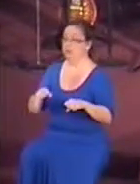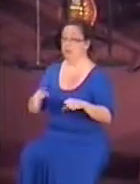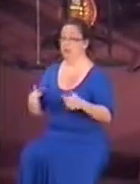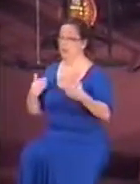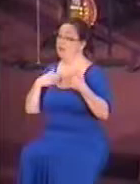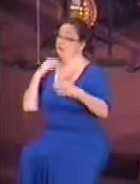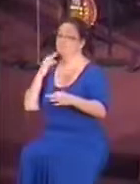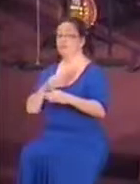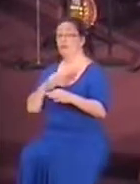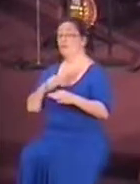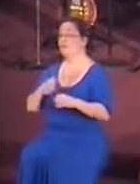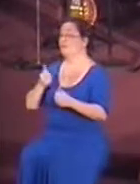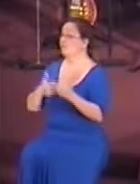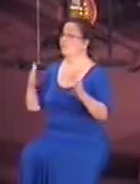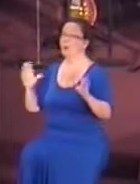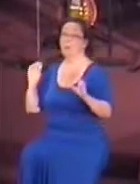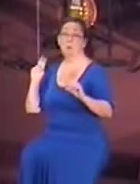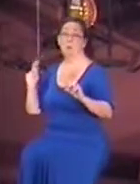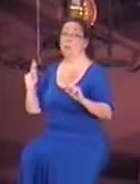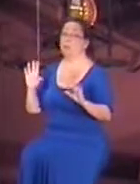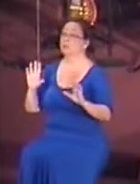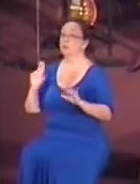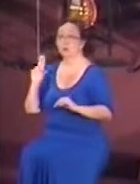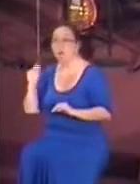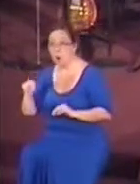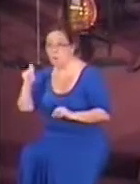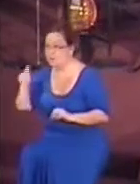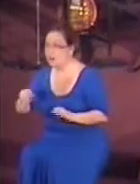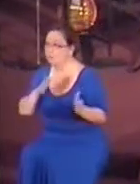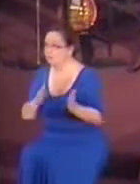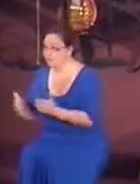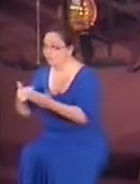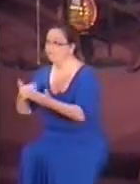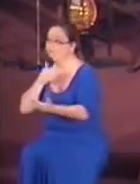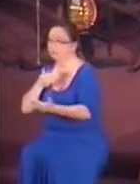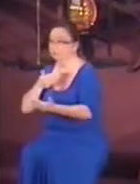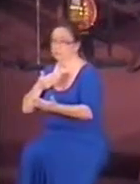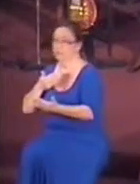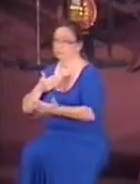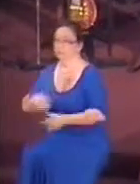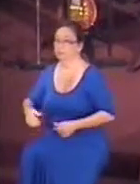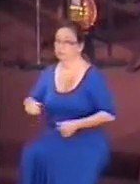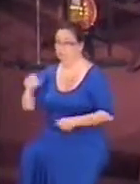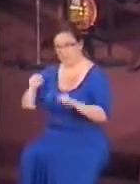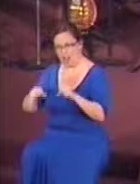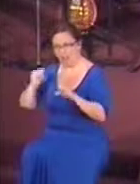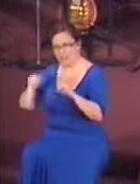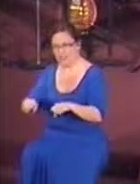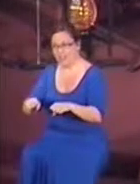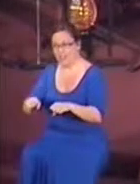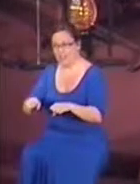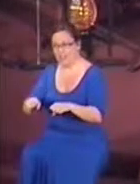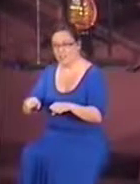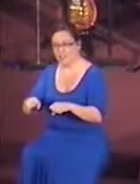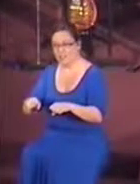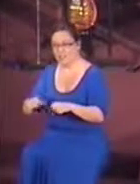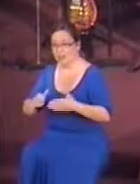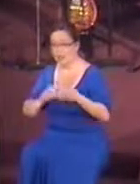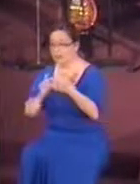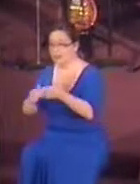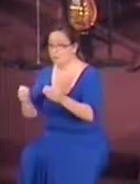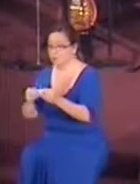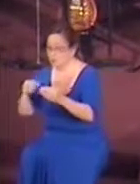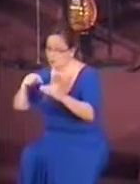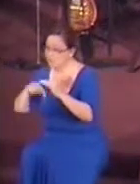have faith and everything will be okay. No, you've got to prepare yourself. You see, doubt can be a part of the path that leads us